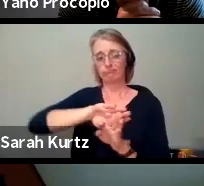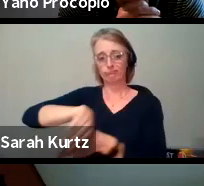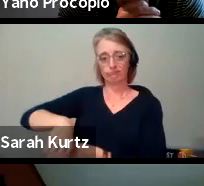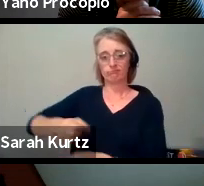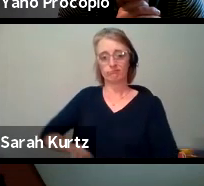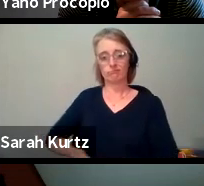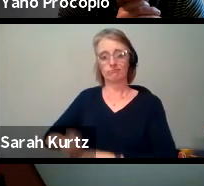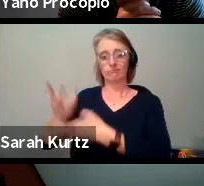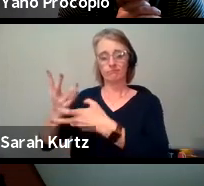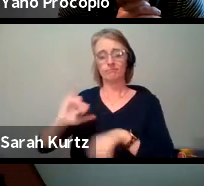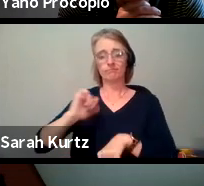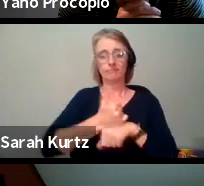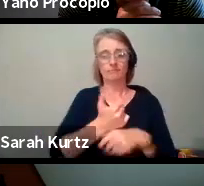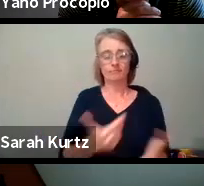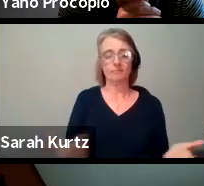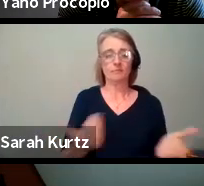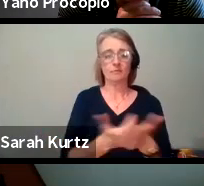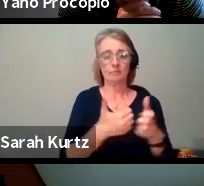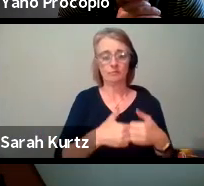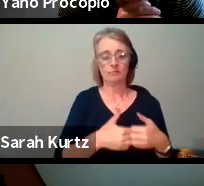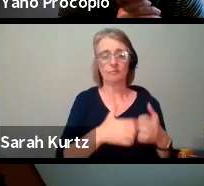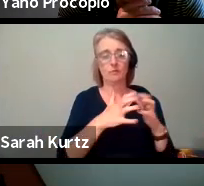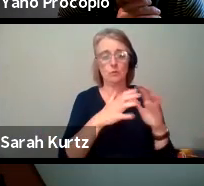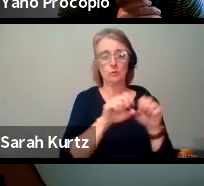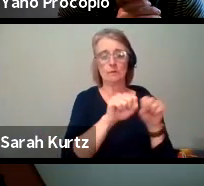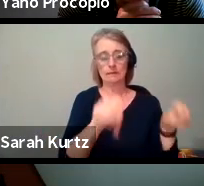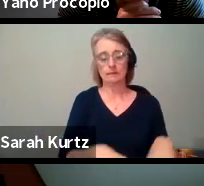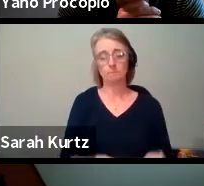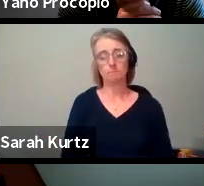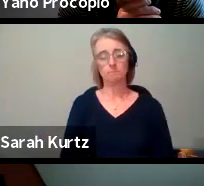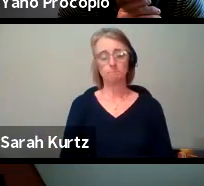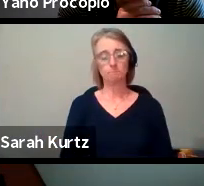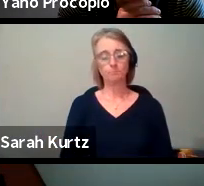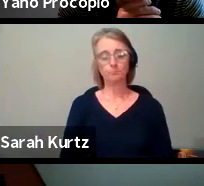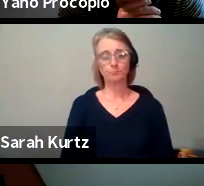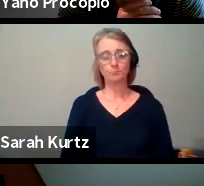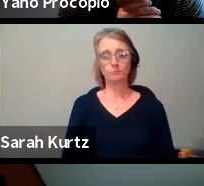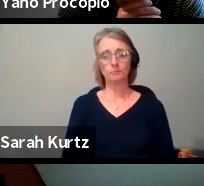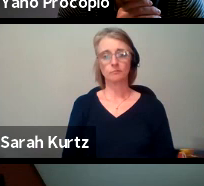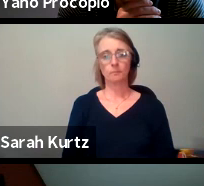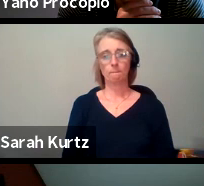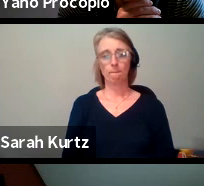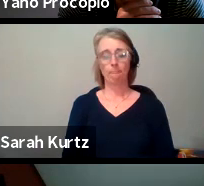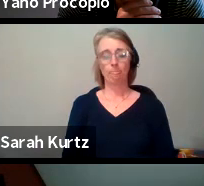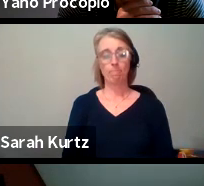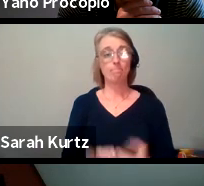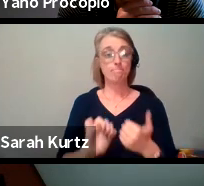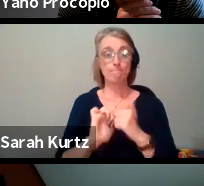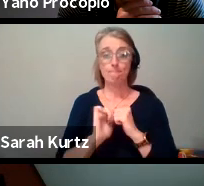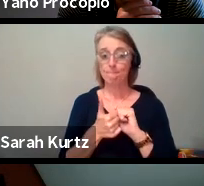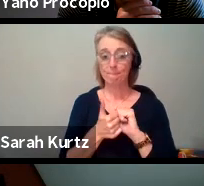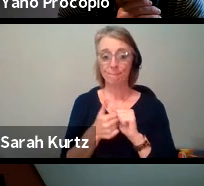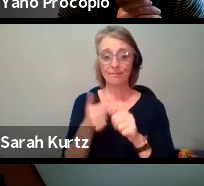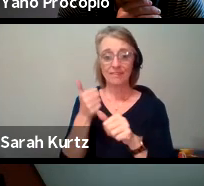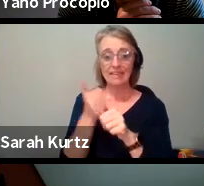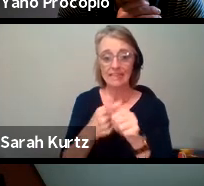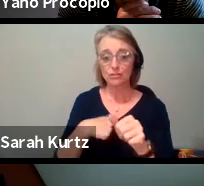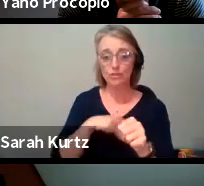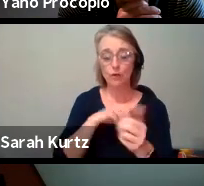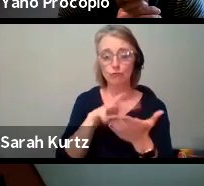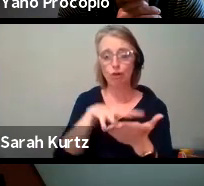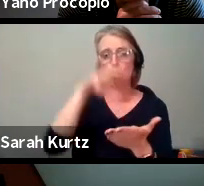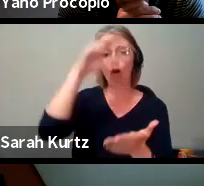abuse and exploitation of the many for the benefit of the few. And that begins with each of us learning